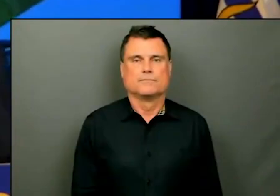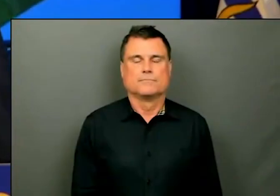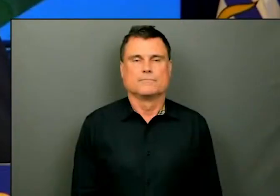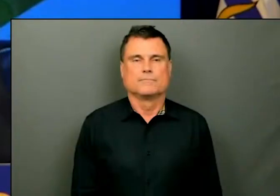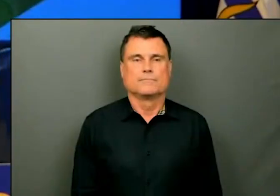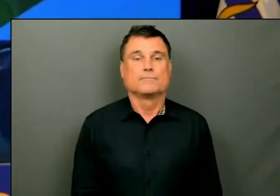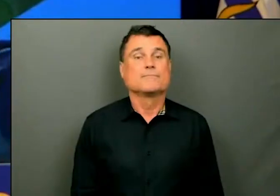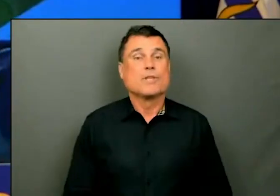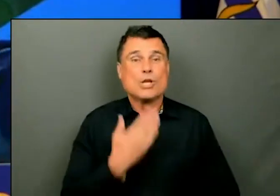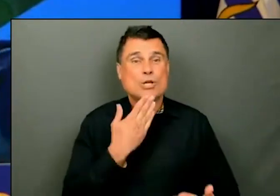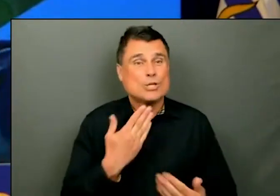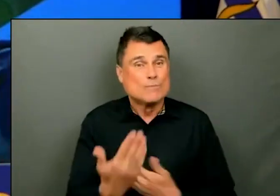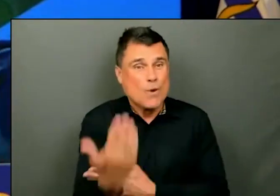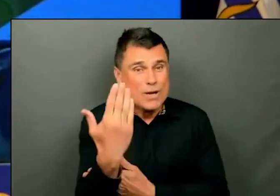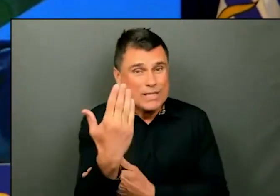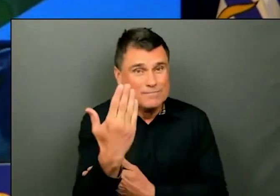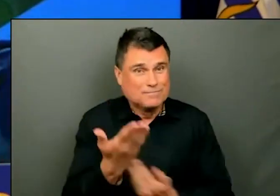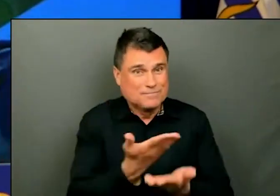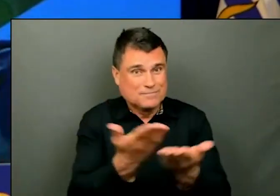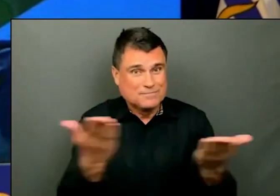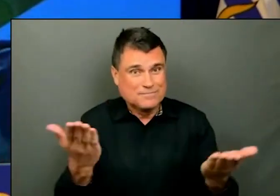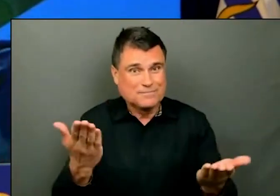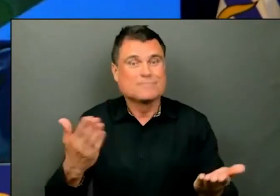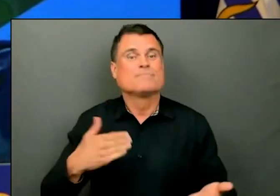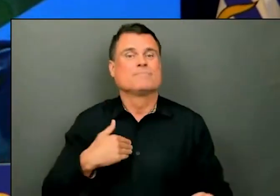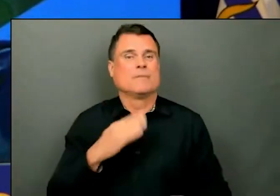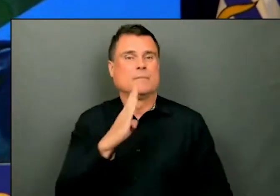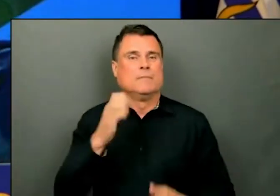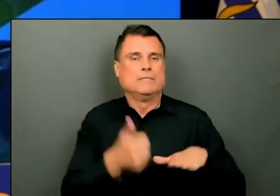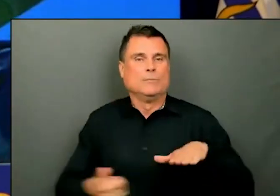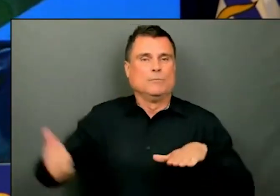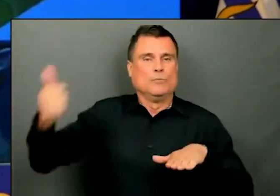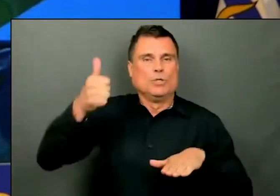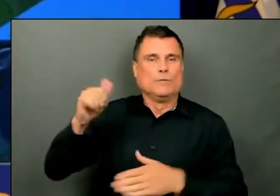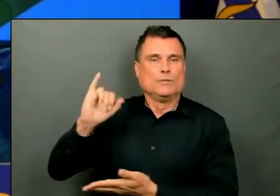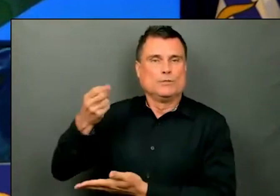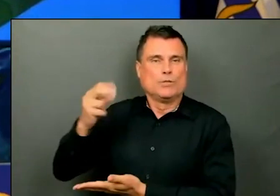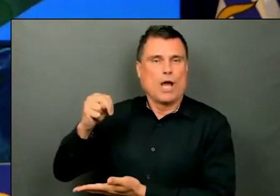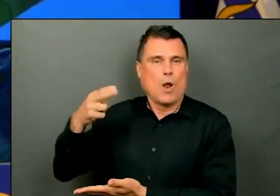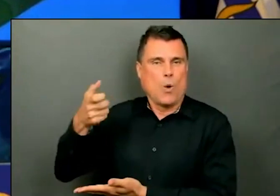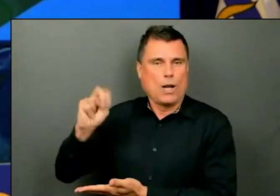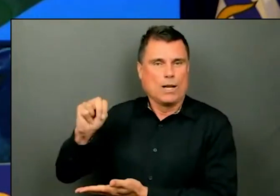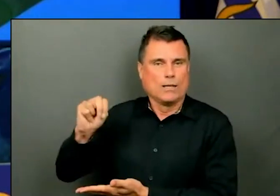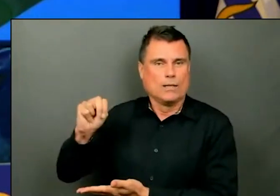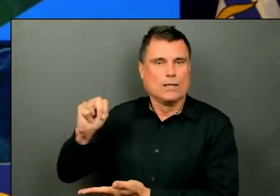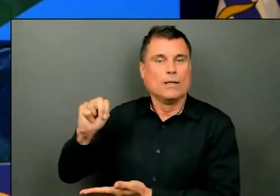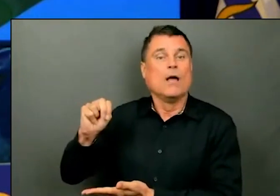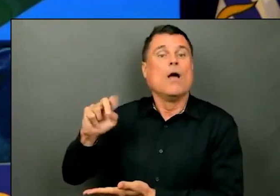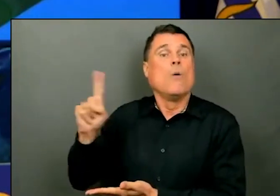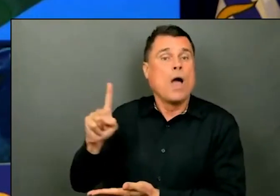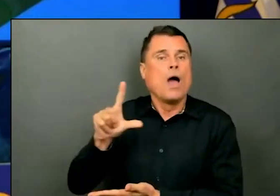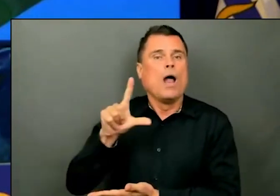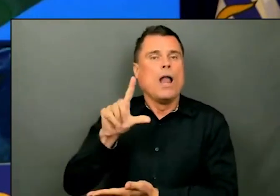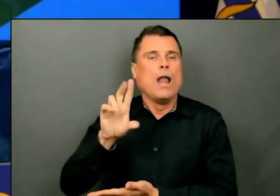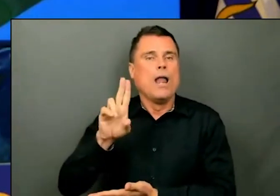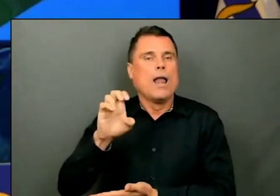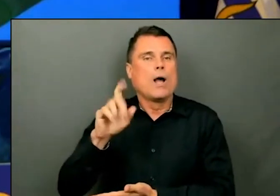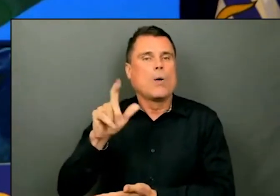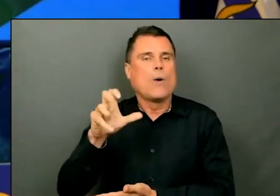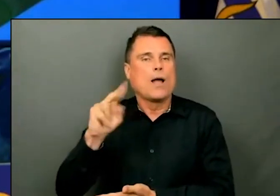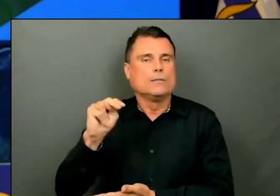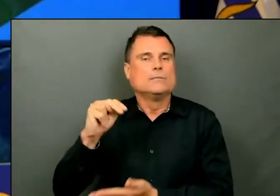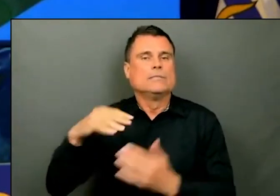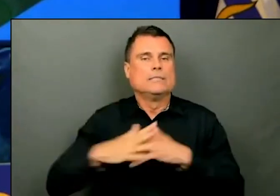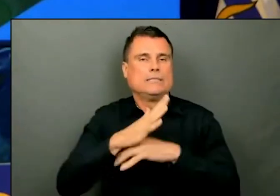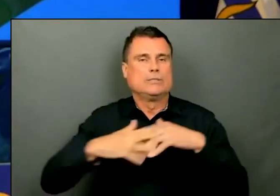Good morning, everyone. John Horgan here on the traditional territory of the Lekwungen-speaking people, the Esquimalt and Songhees First Nation. And I'm